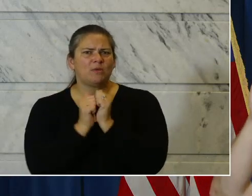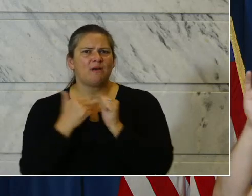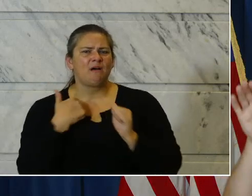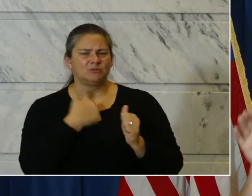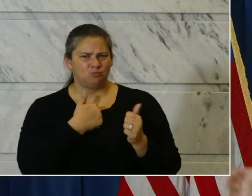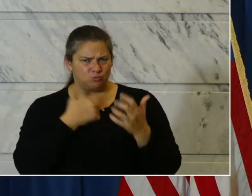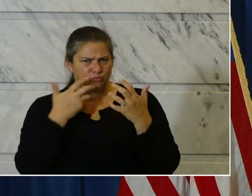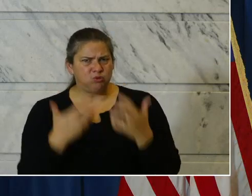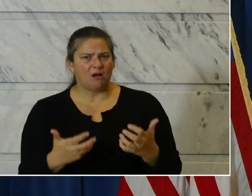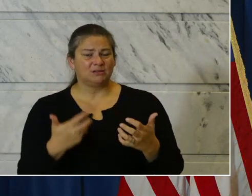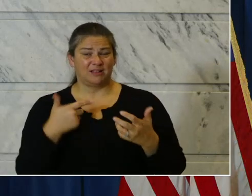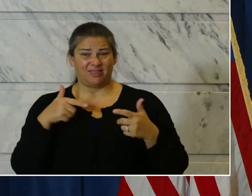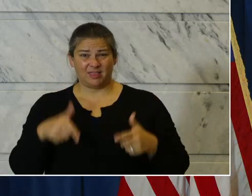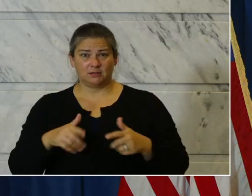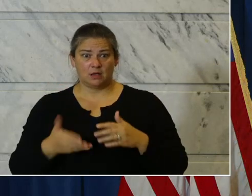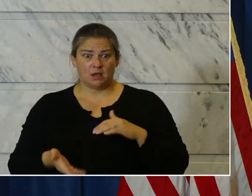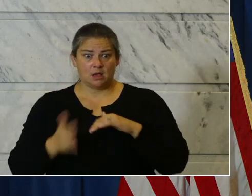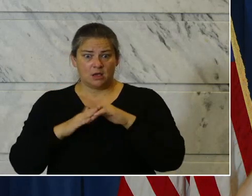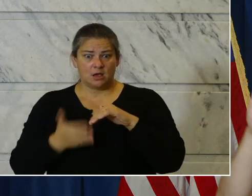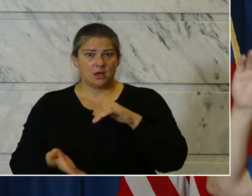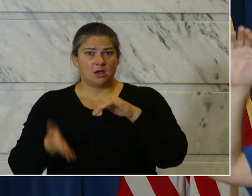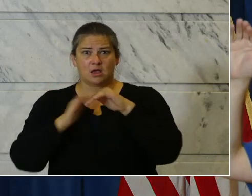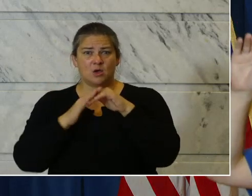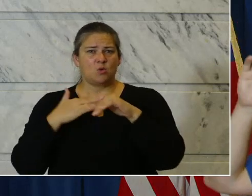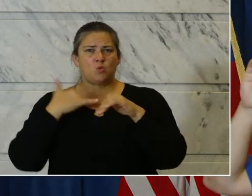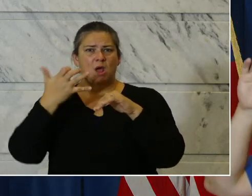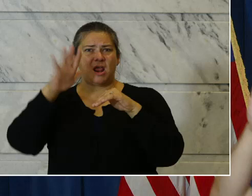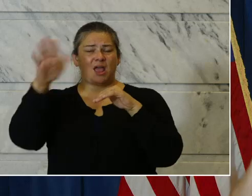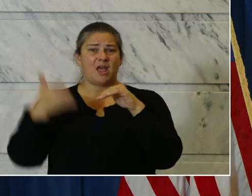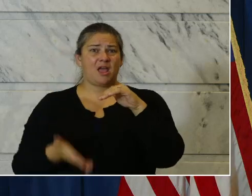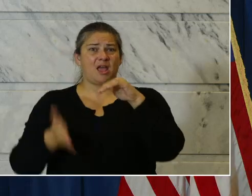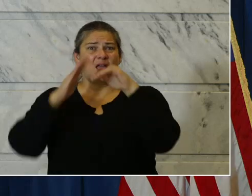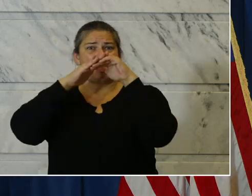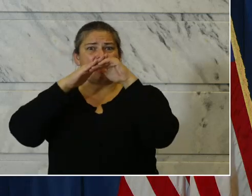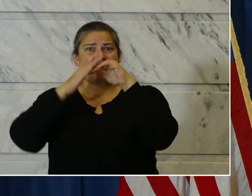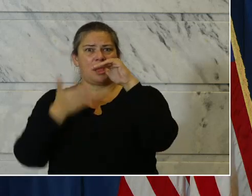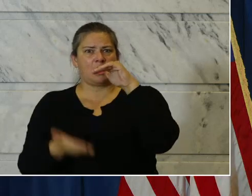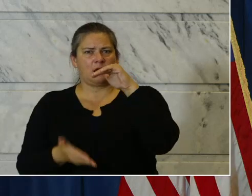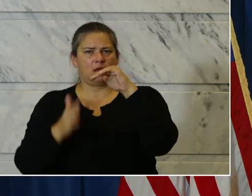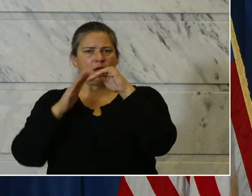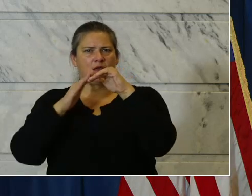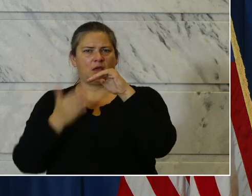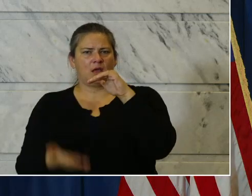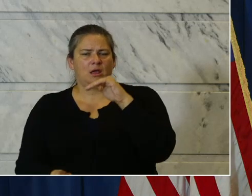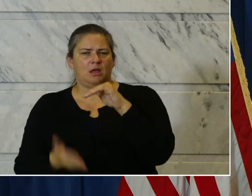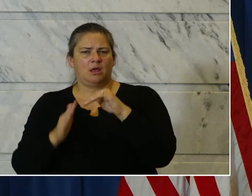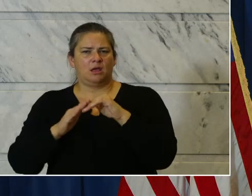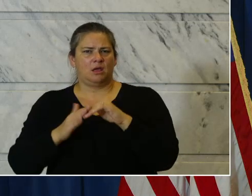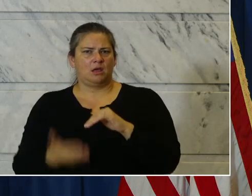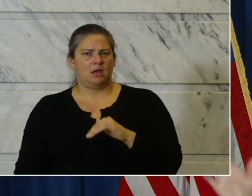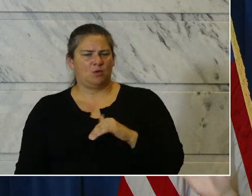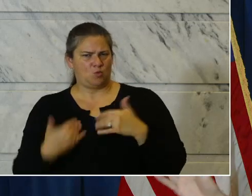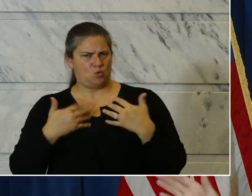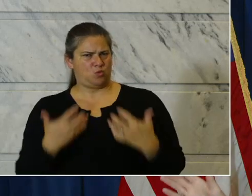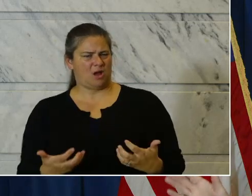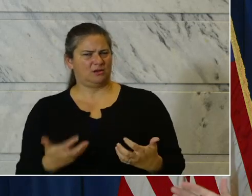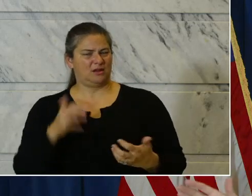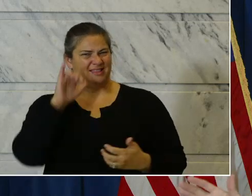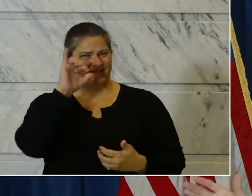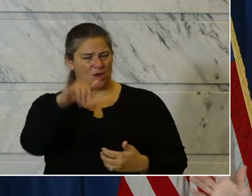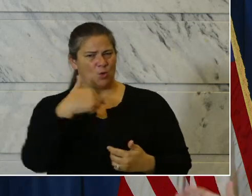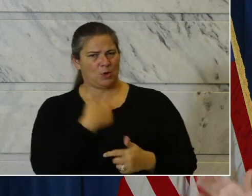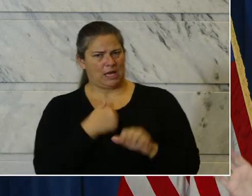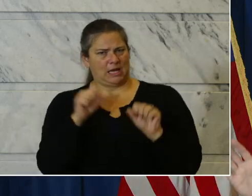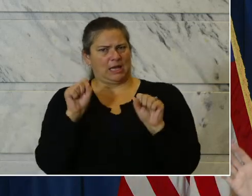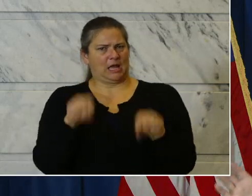this escalation around. We can turn this increase in deaths around. It is all in our power, even though the